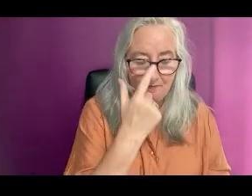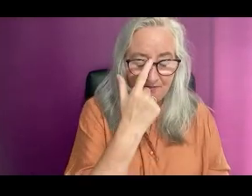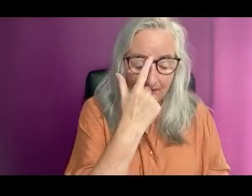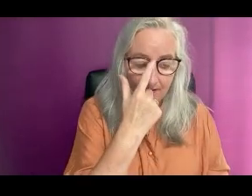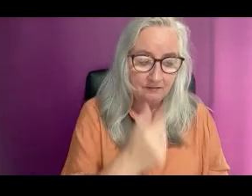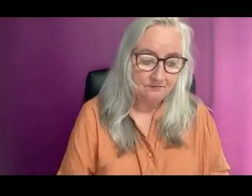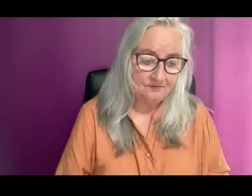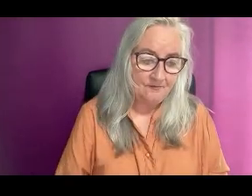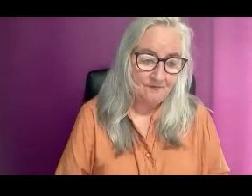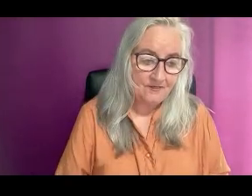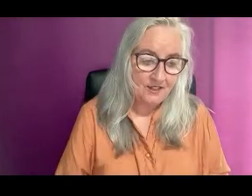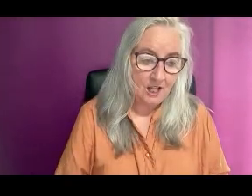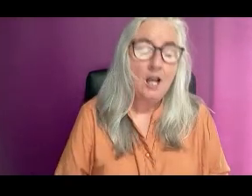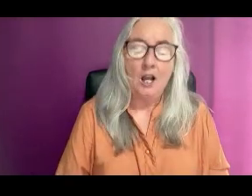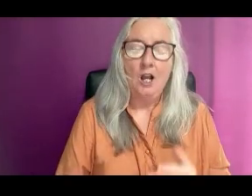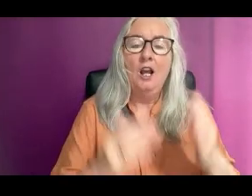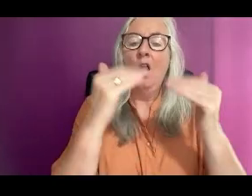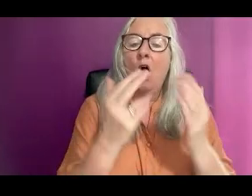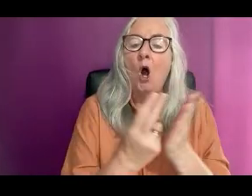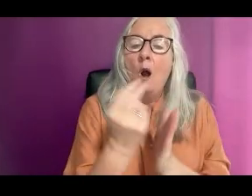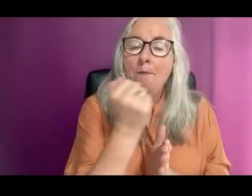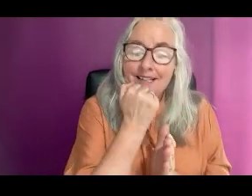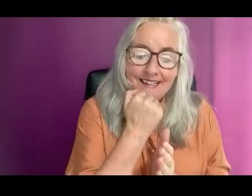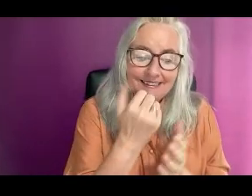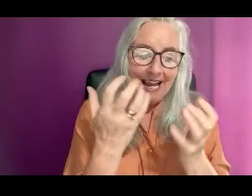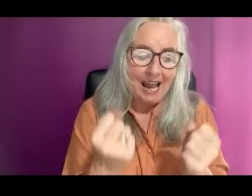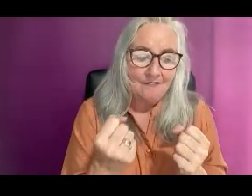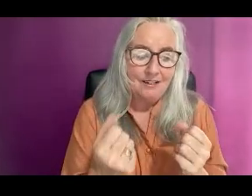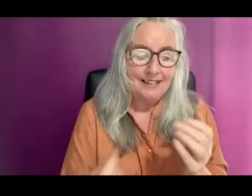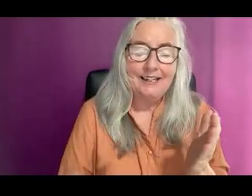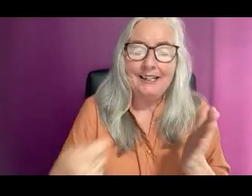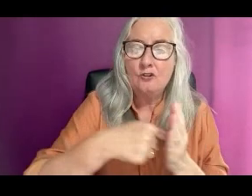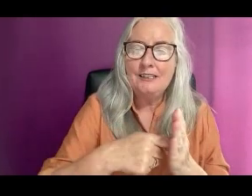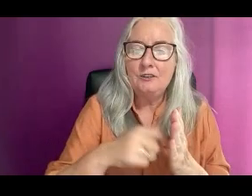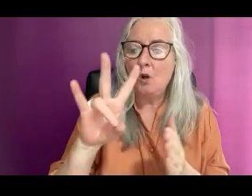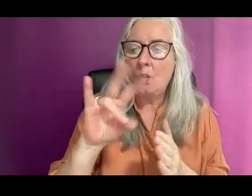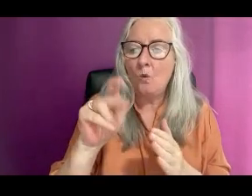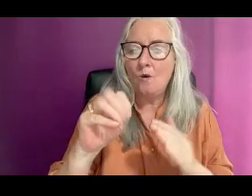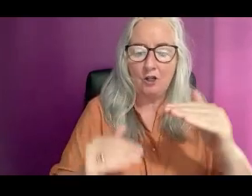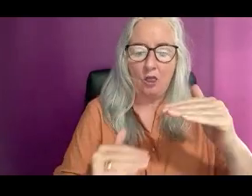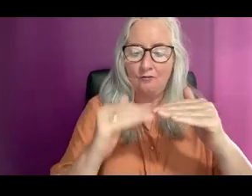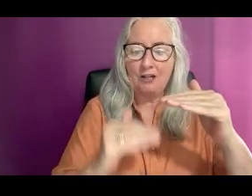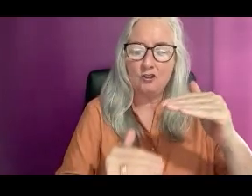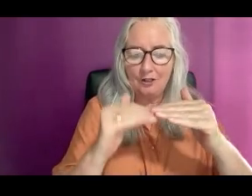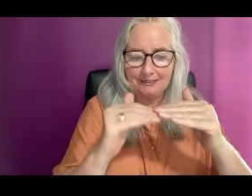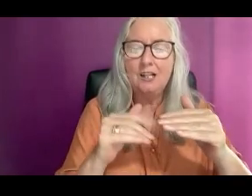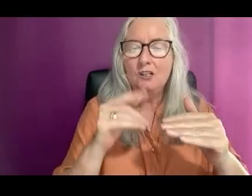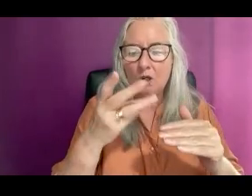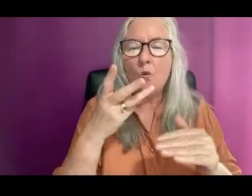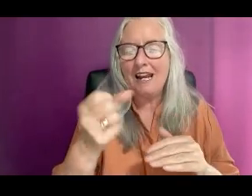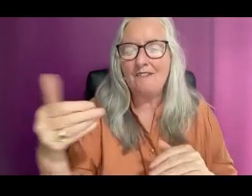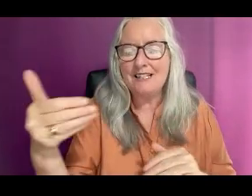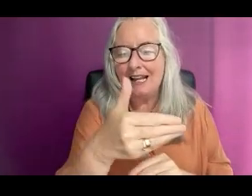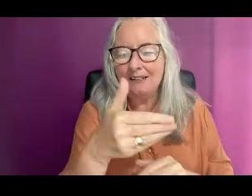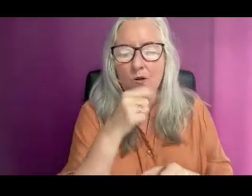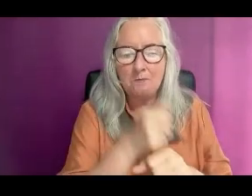And in terms of updates, there have been increased quote thresholds. So there'll be a slide about that a little bit later,